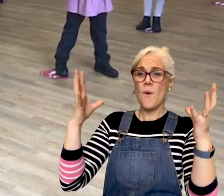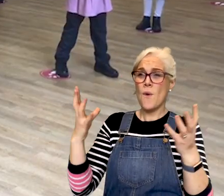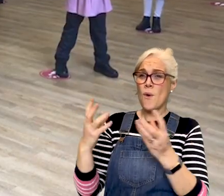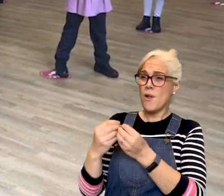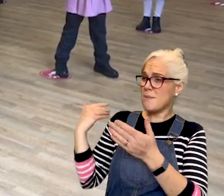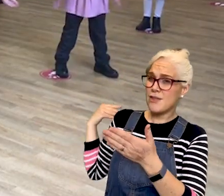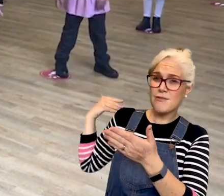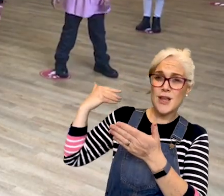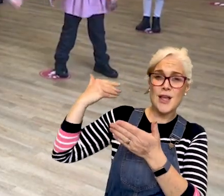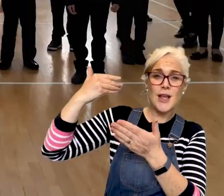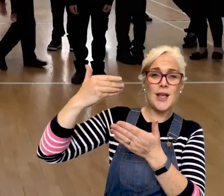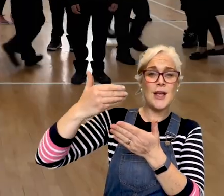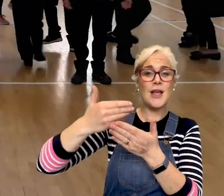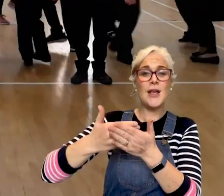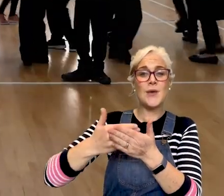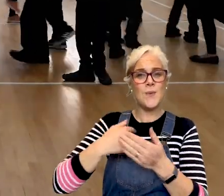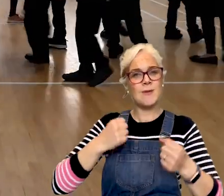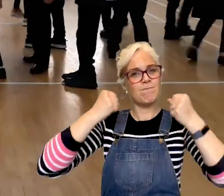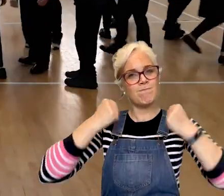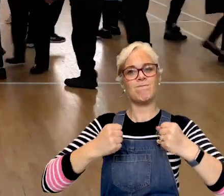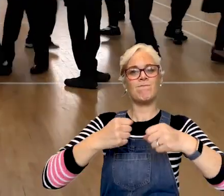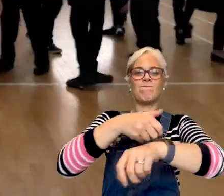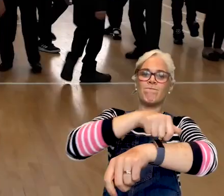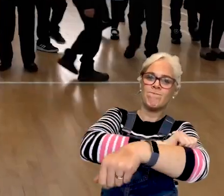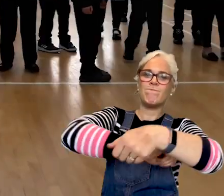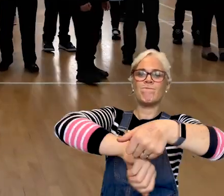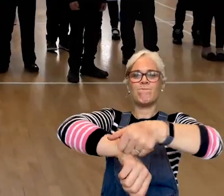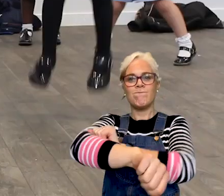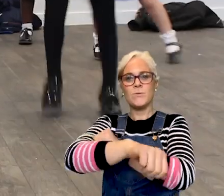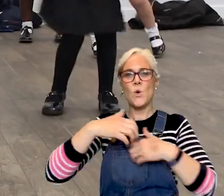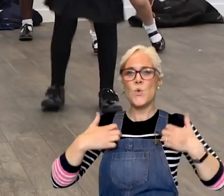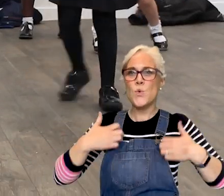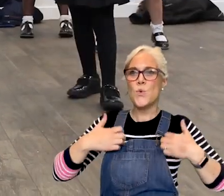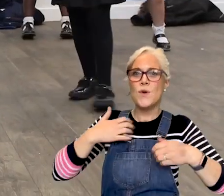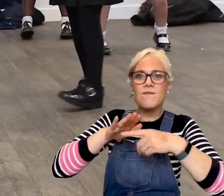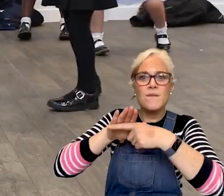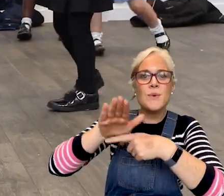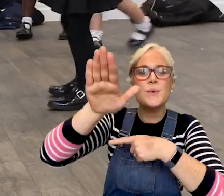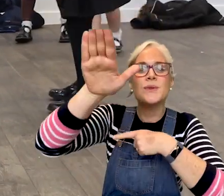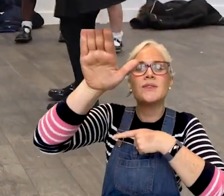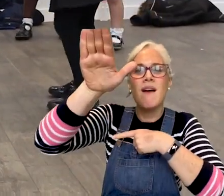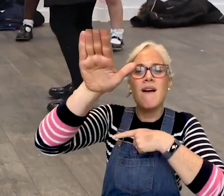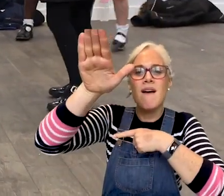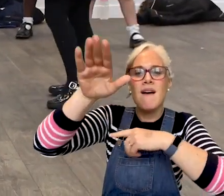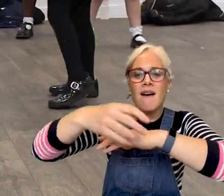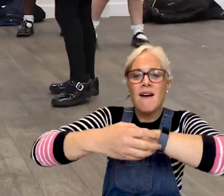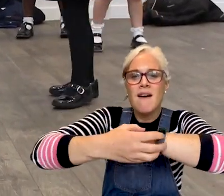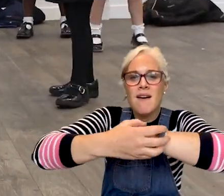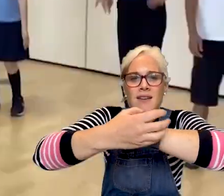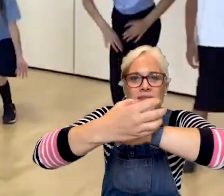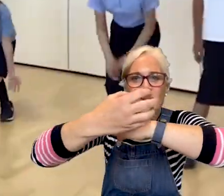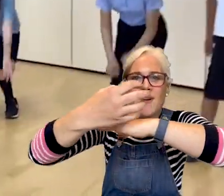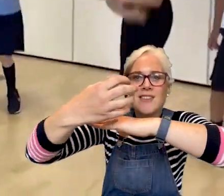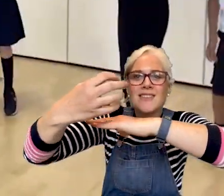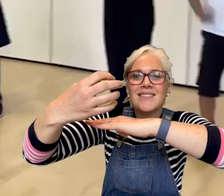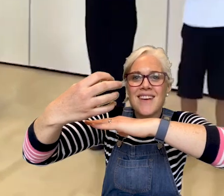we have been through, we need to find another day. We look to the future as we see